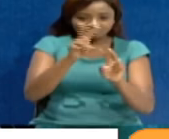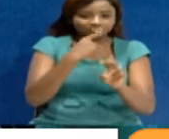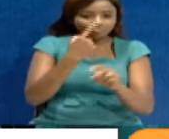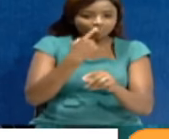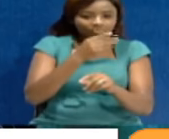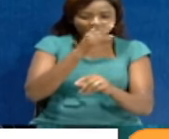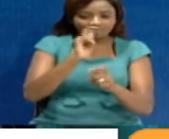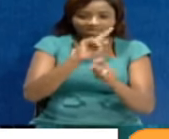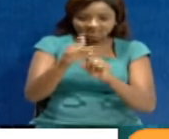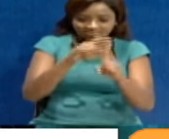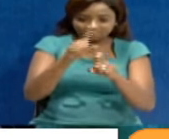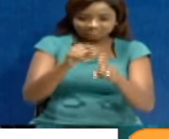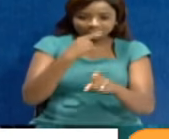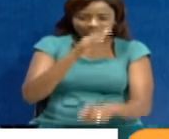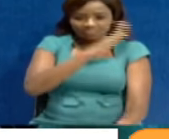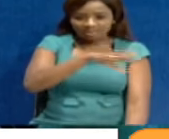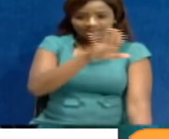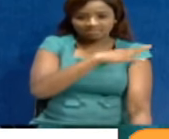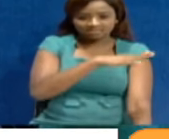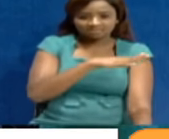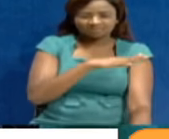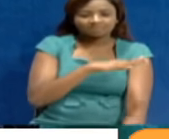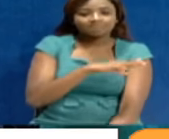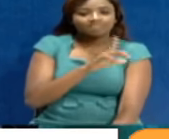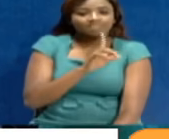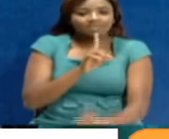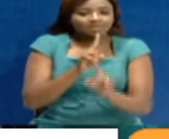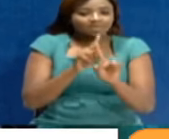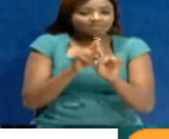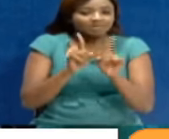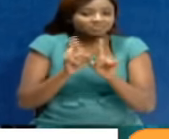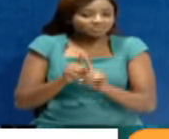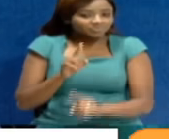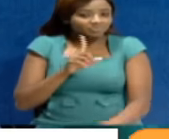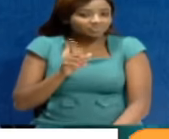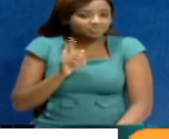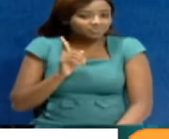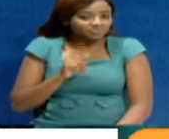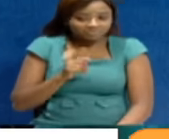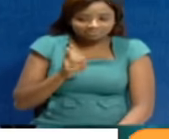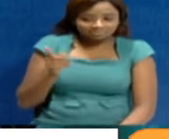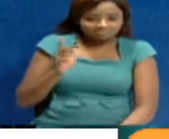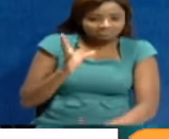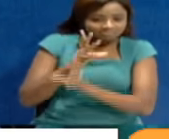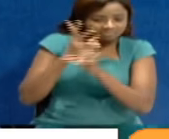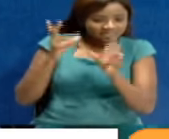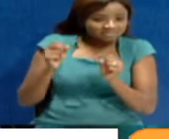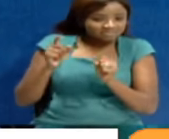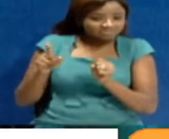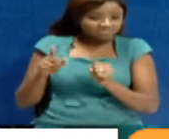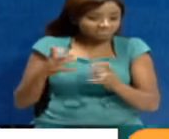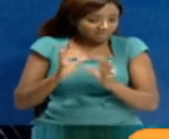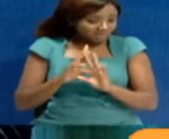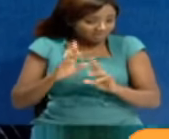parliament. The elephant in the room is the president magnanimous enough